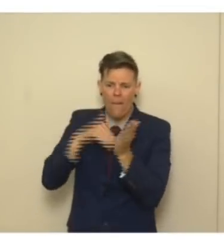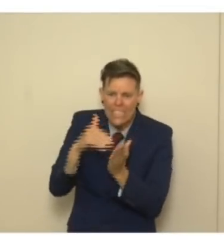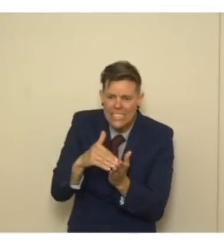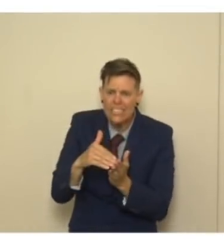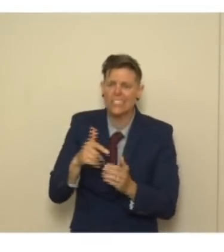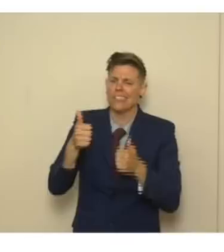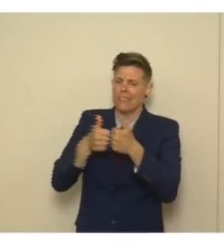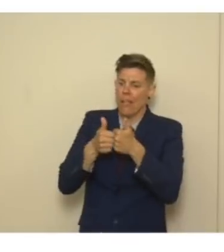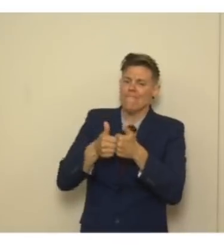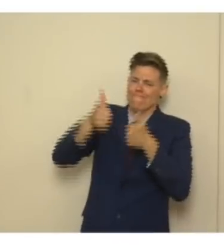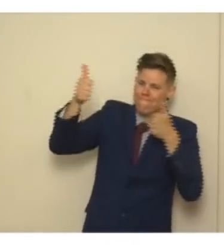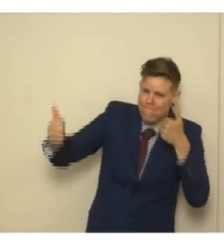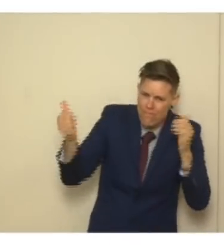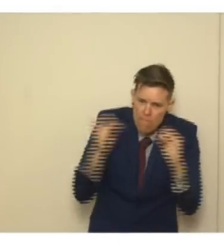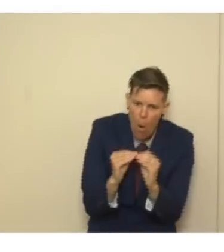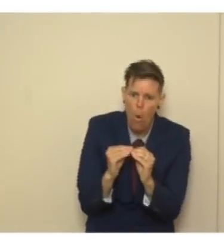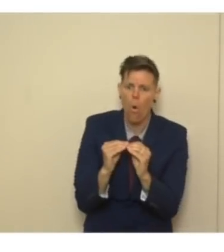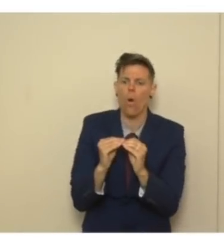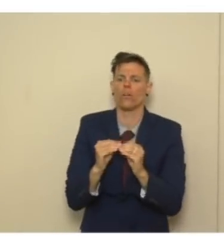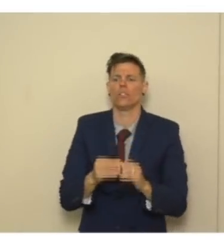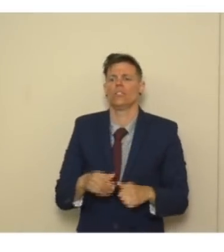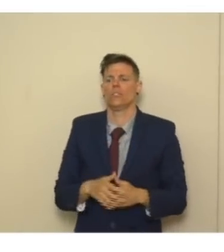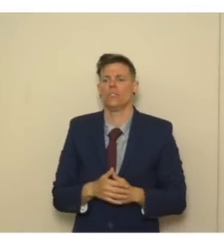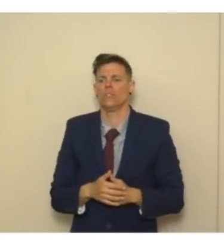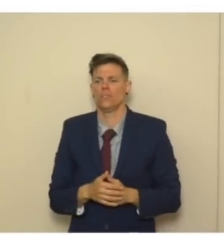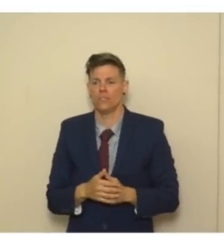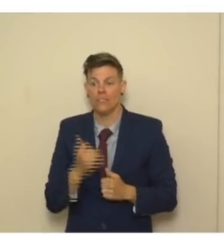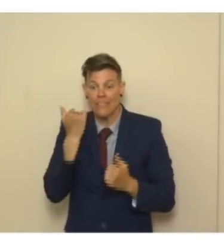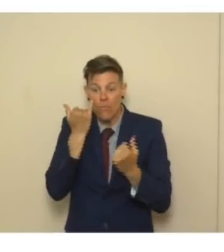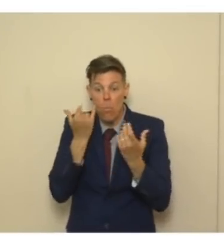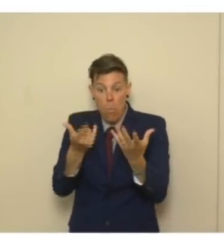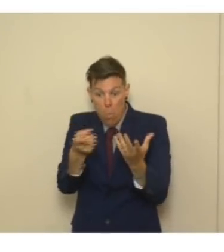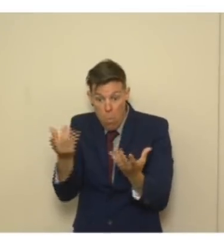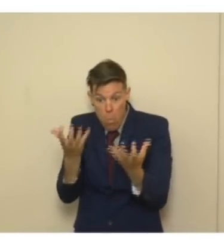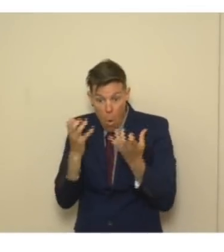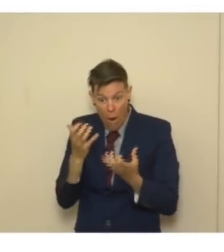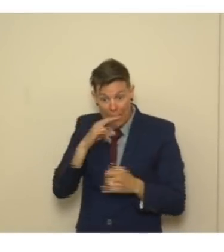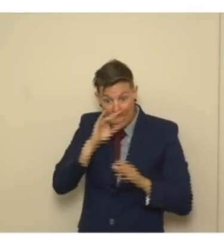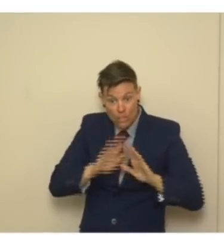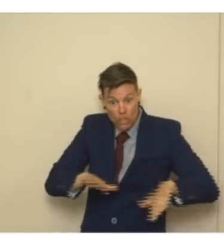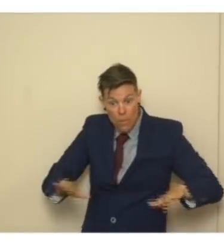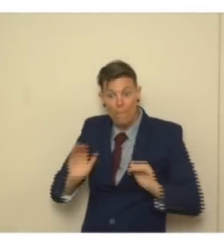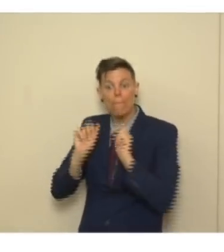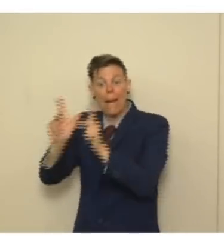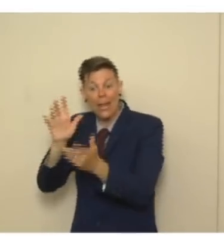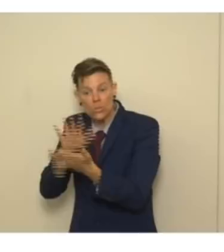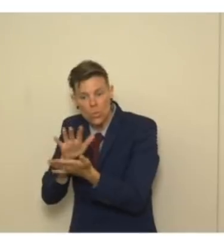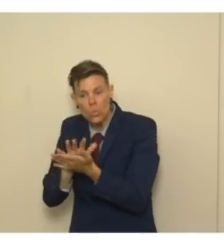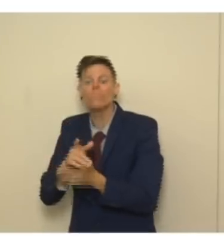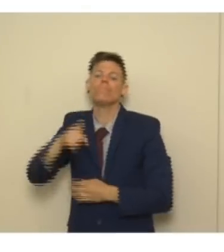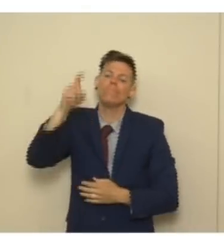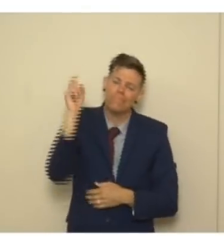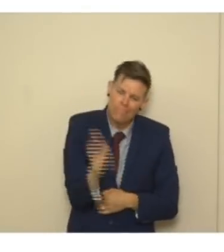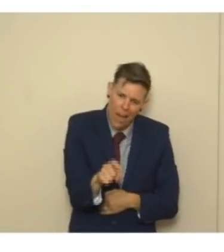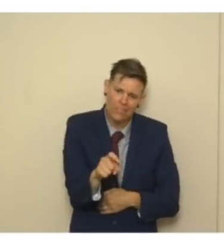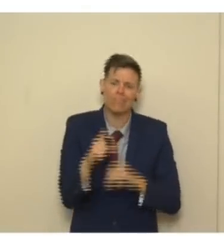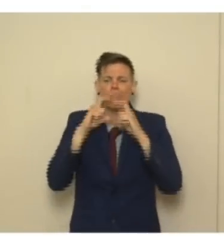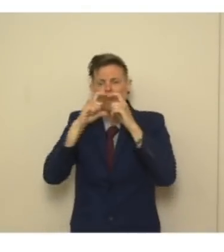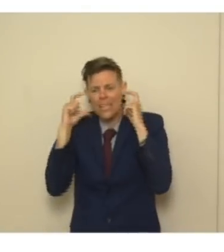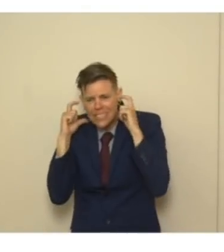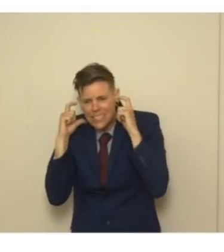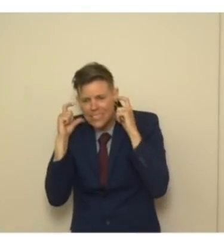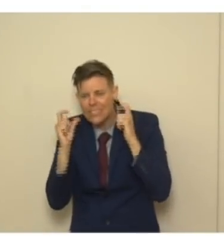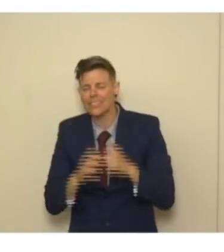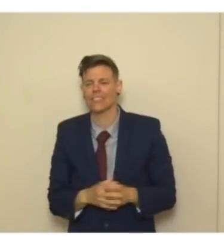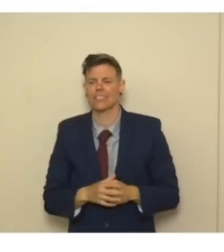wearing masks. We have to do everything we can. I would love to see 100% of New Mexicans deciding that the mask was not a political issue, but an issue